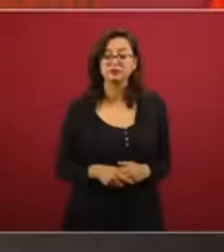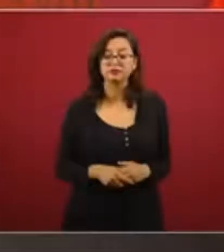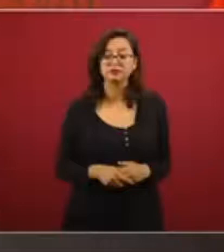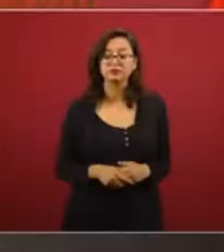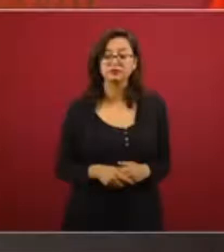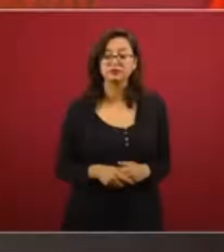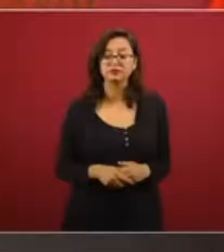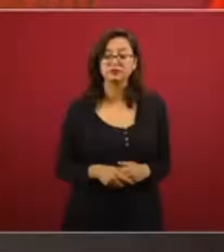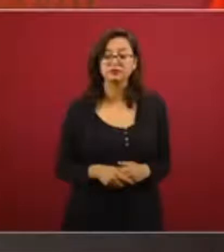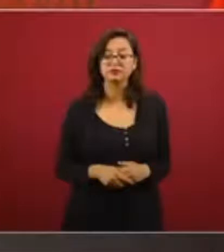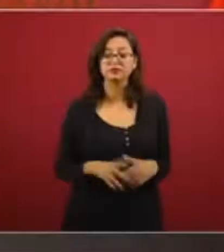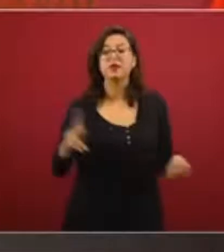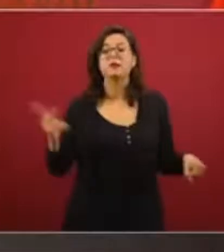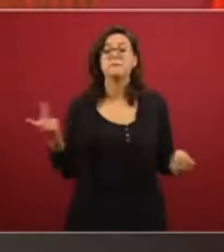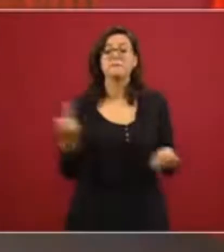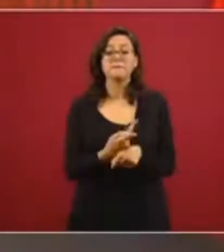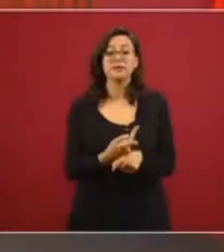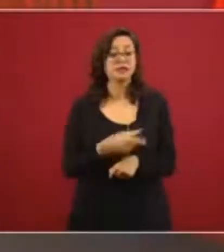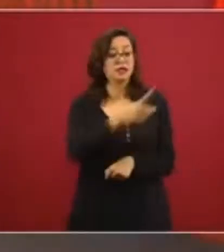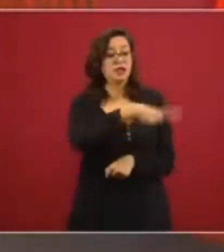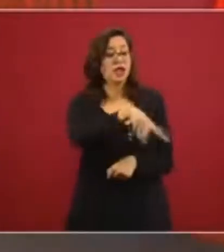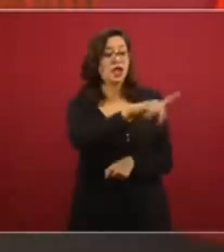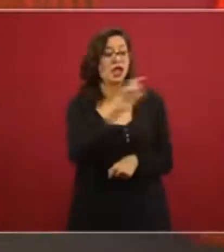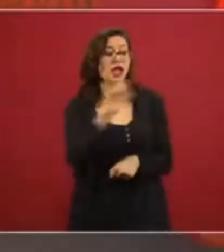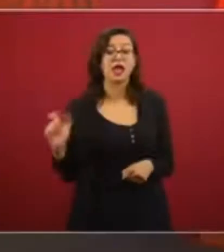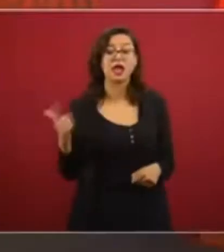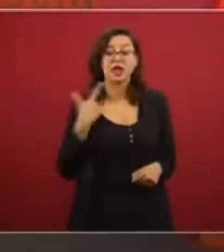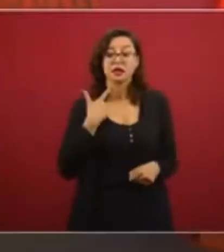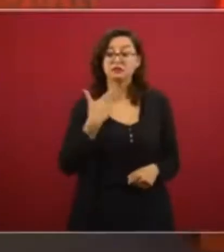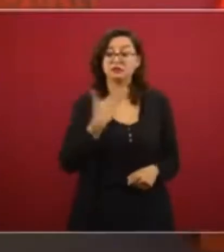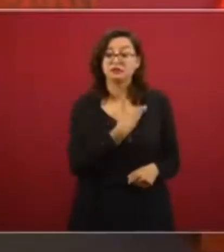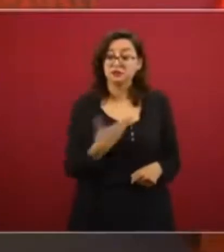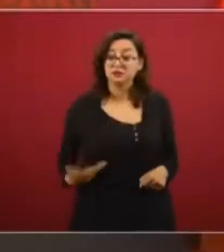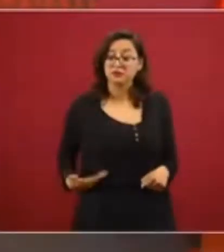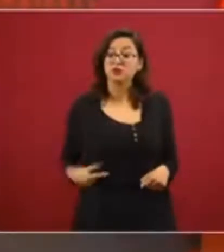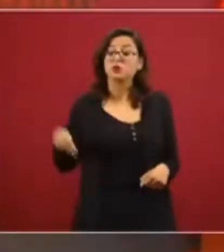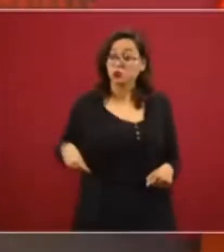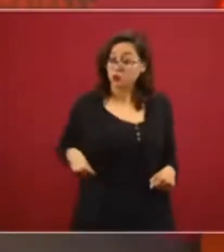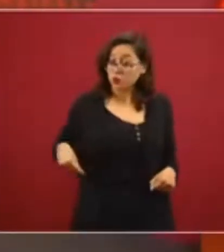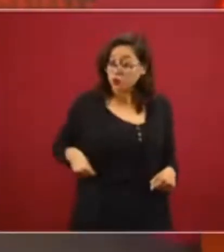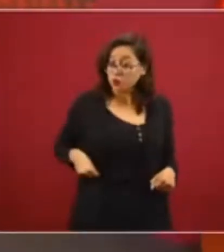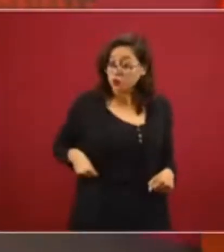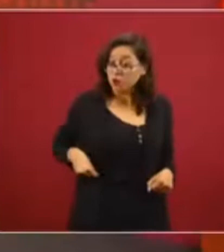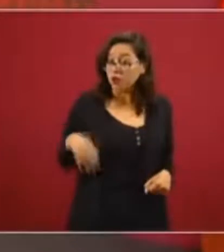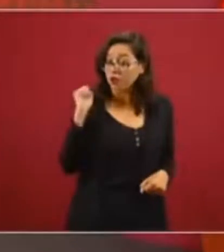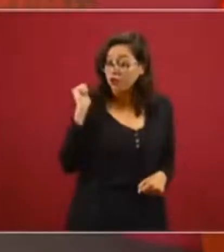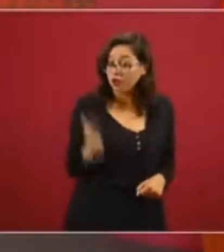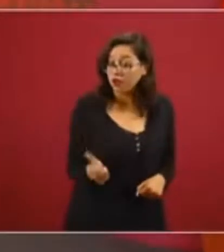they implicated los expresidentes, the ex-presidents,